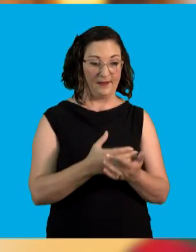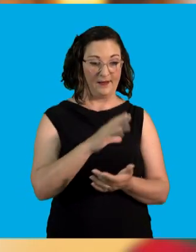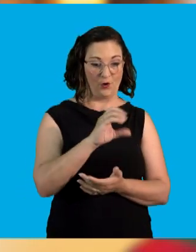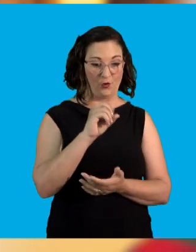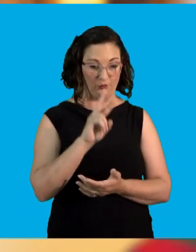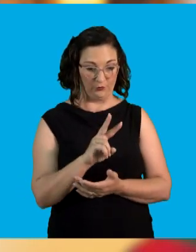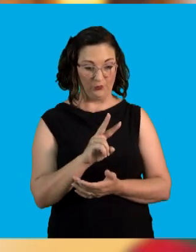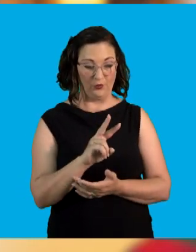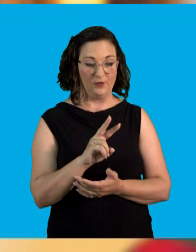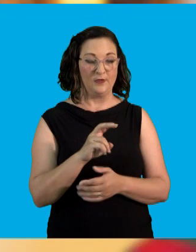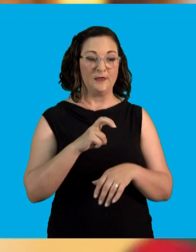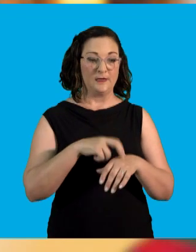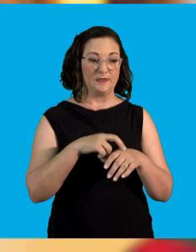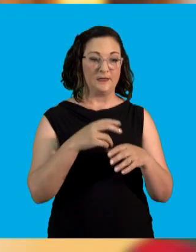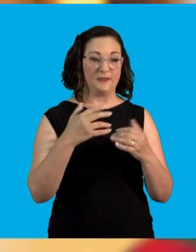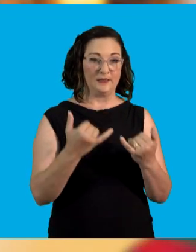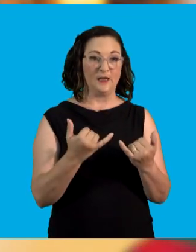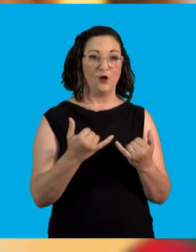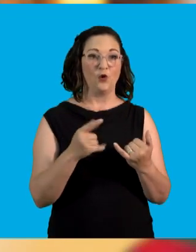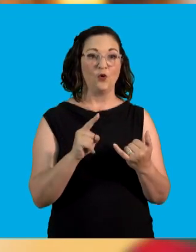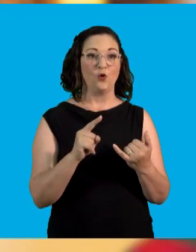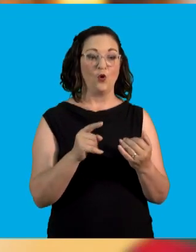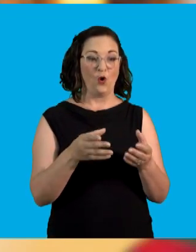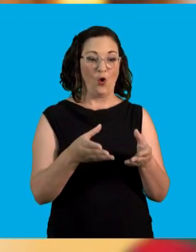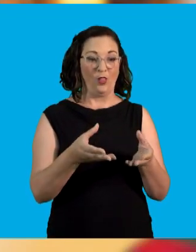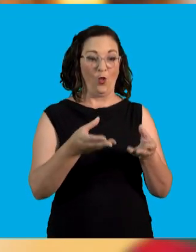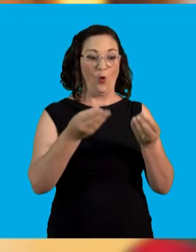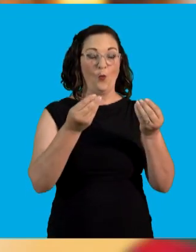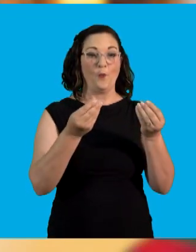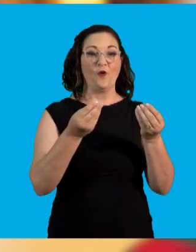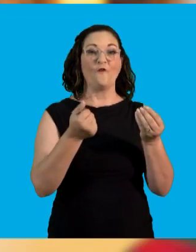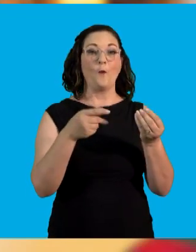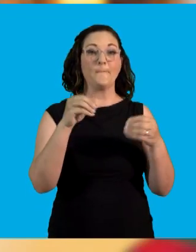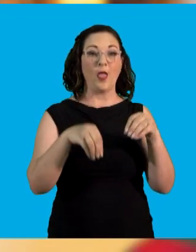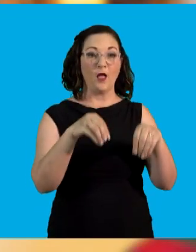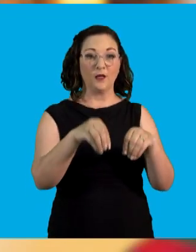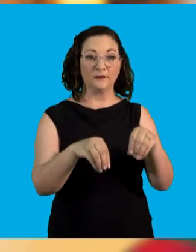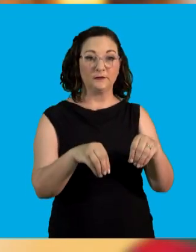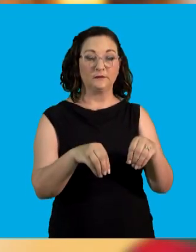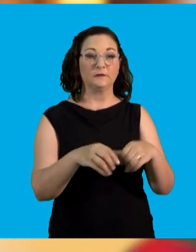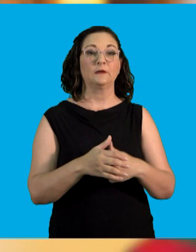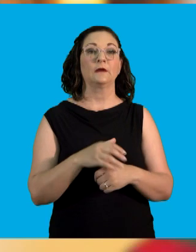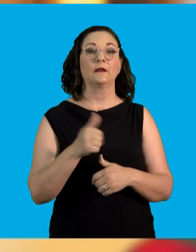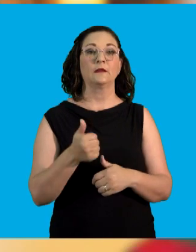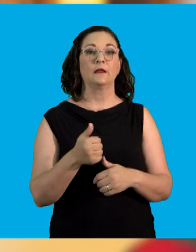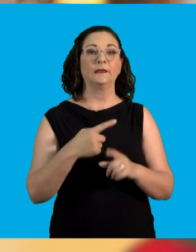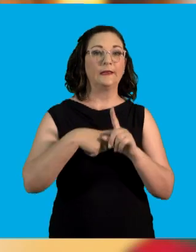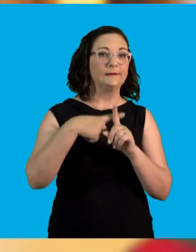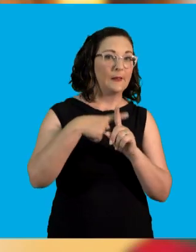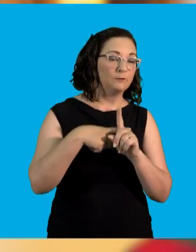we take these gases such as carbon dioxide, we have to absorb it through the process of photosynthesis, okay? Also